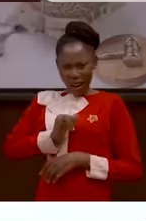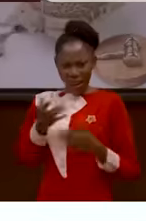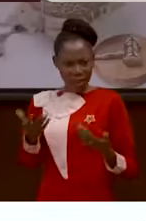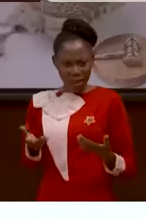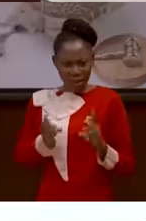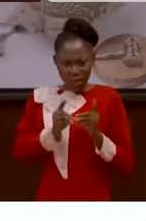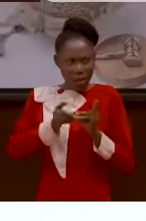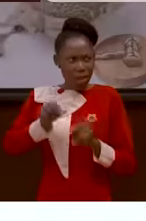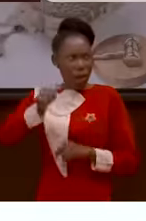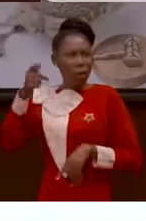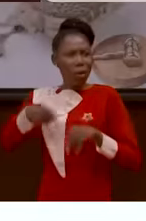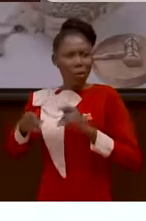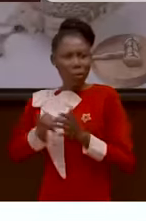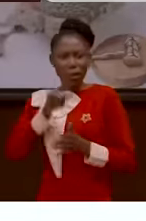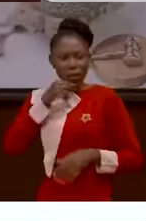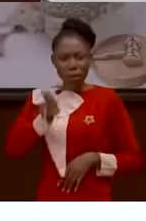So,